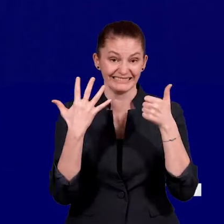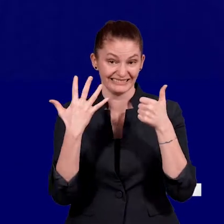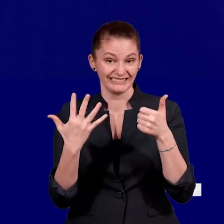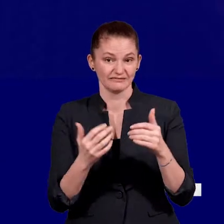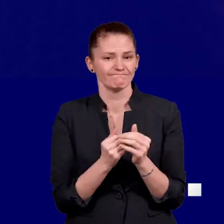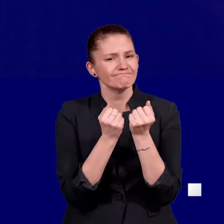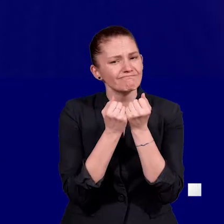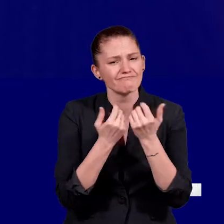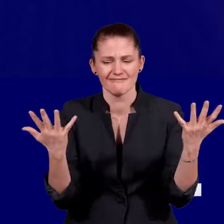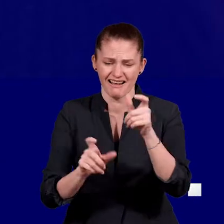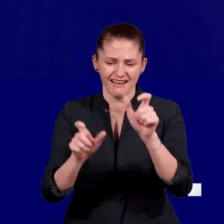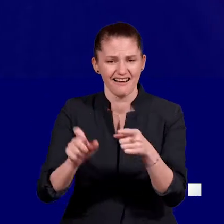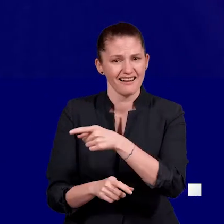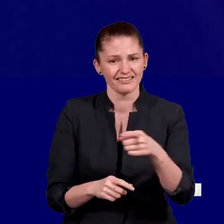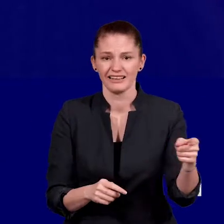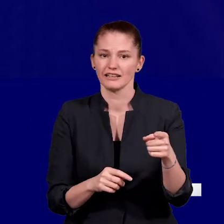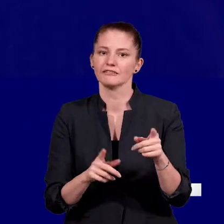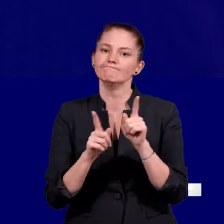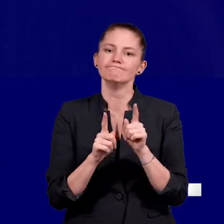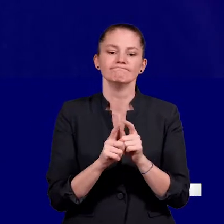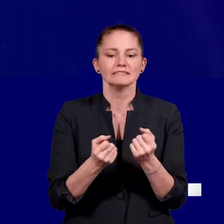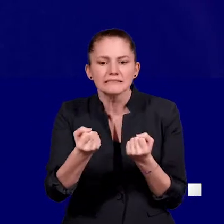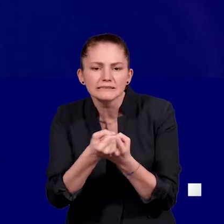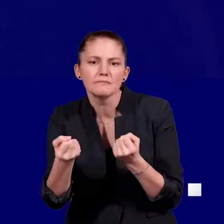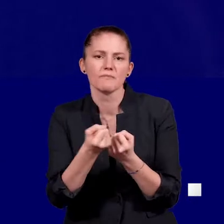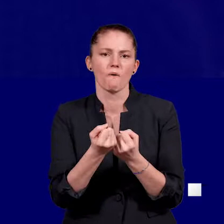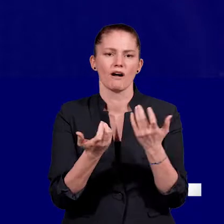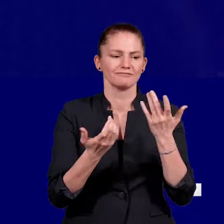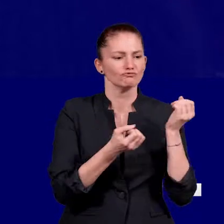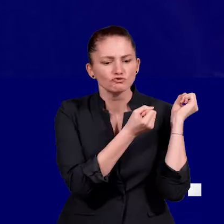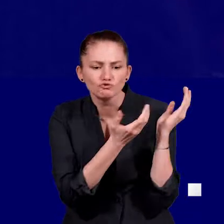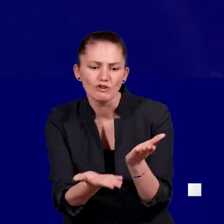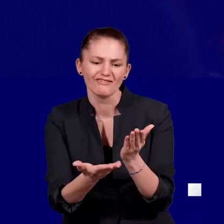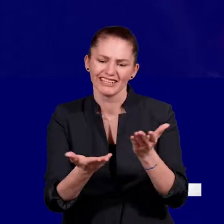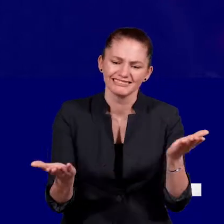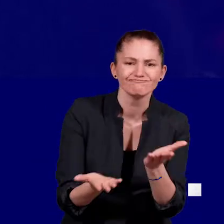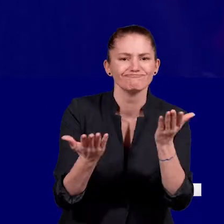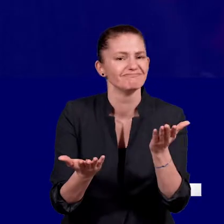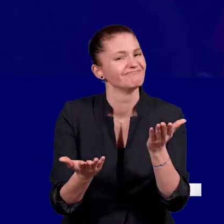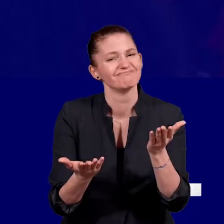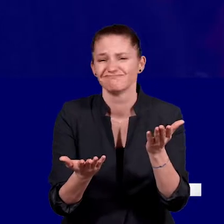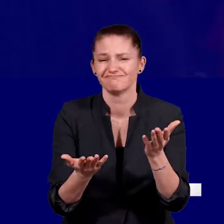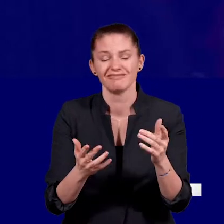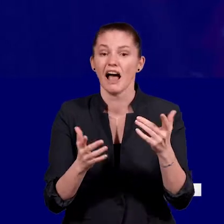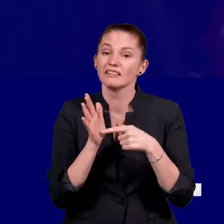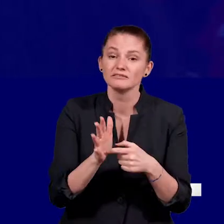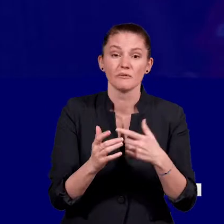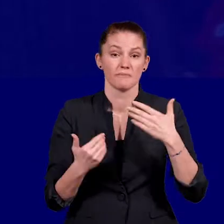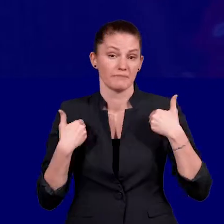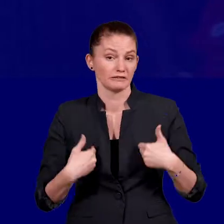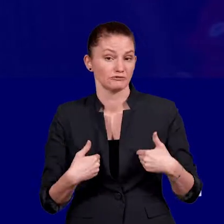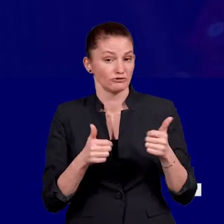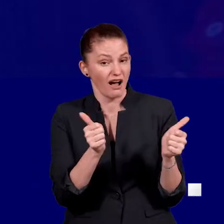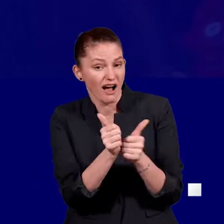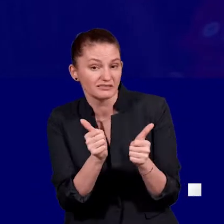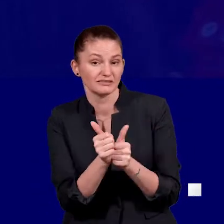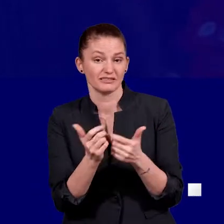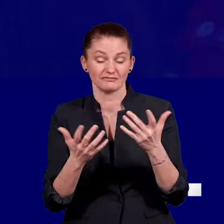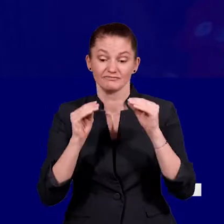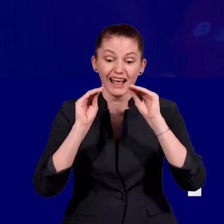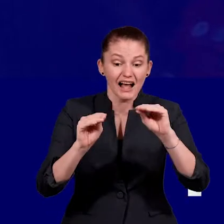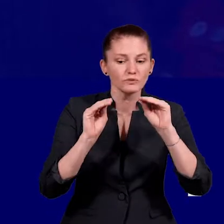Many disabled people do not have access to supports and services in the community, including personal